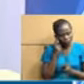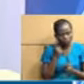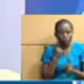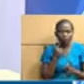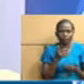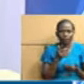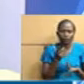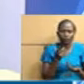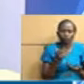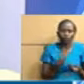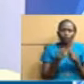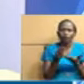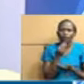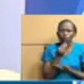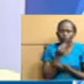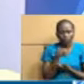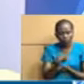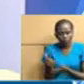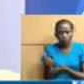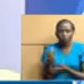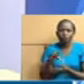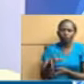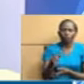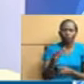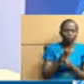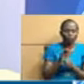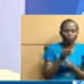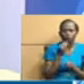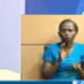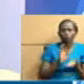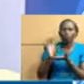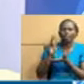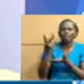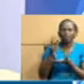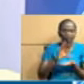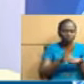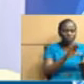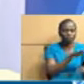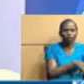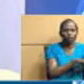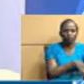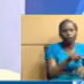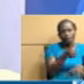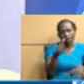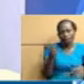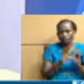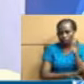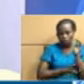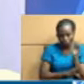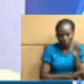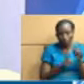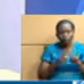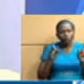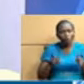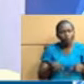we give food to the rest of the region. A lot of our food go to Kenya, go to South Sudan and beyond. But we should be